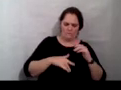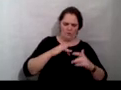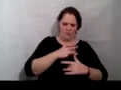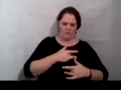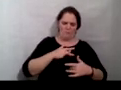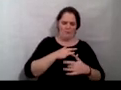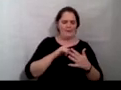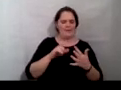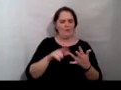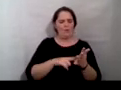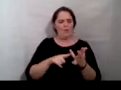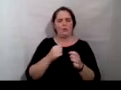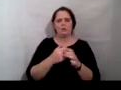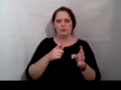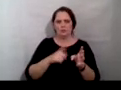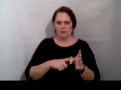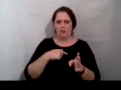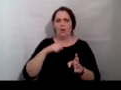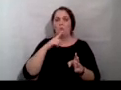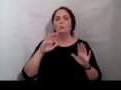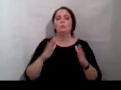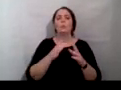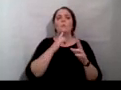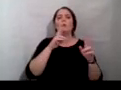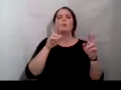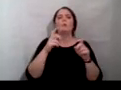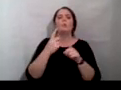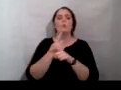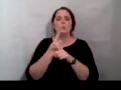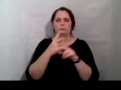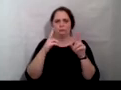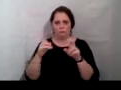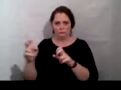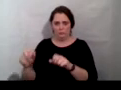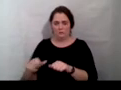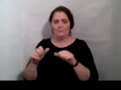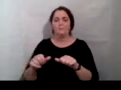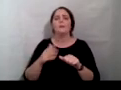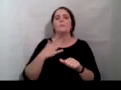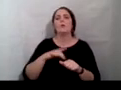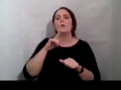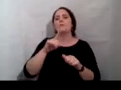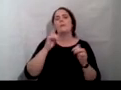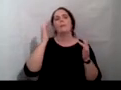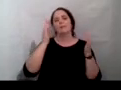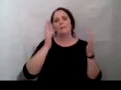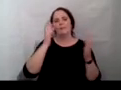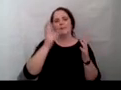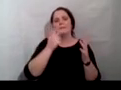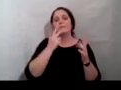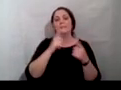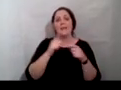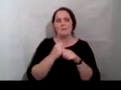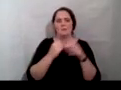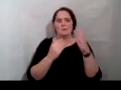emotional ecology. And I'll just quote a few things here for a moment. And I just want you to think about an artist,